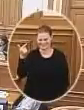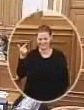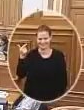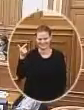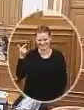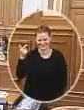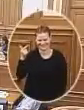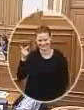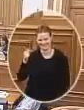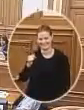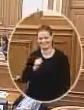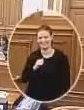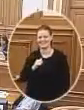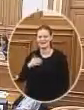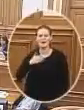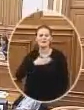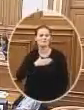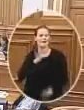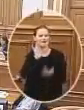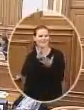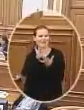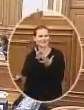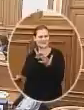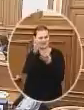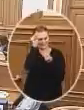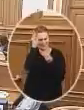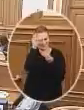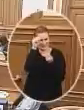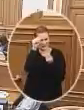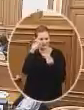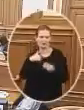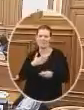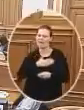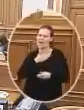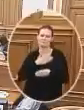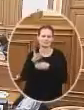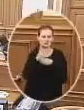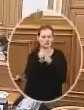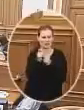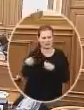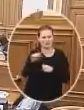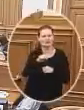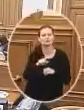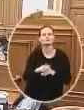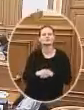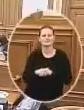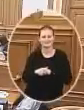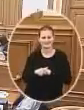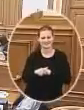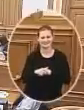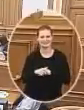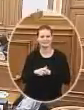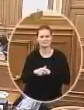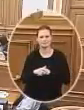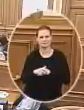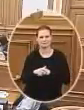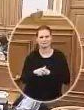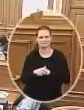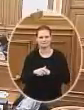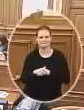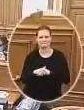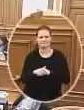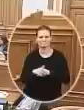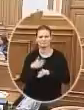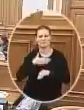But my contact information, I'm happy to share it with anyone who's interested in following up with questions they didn't have a chance to ask today.